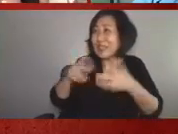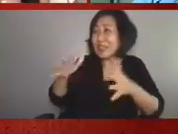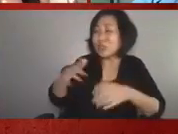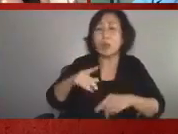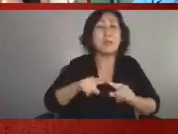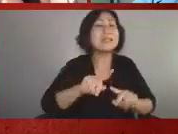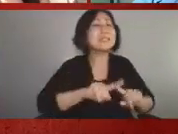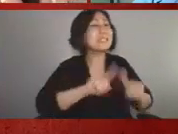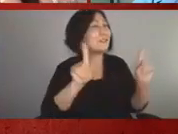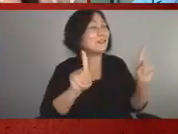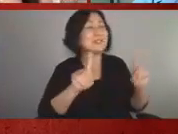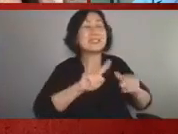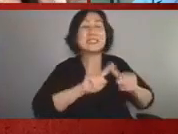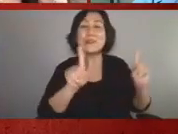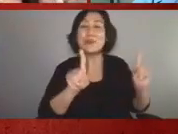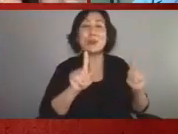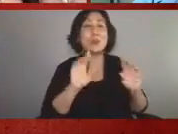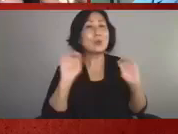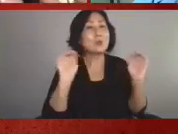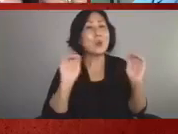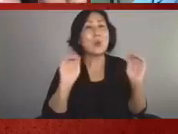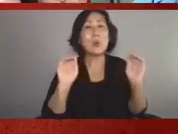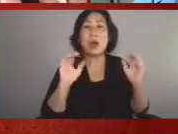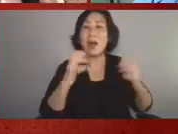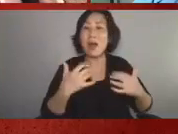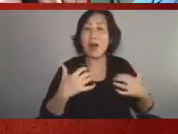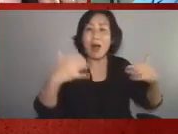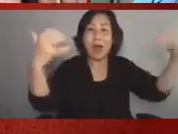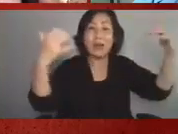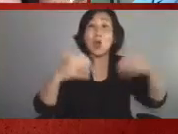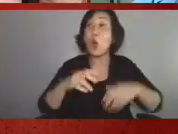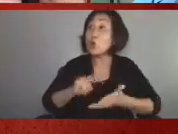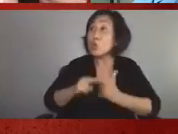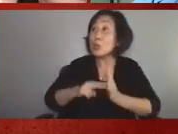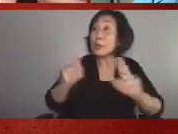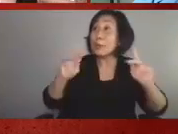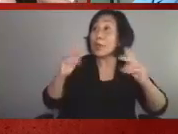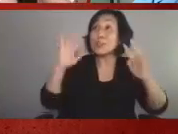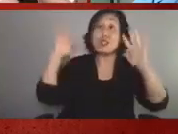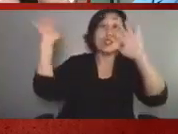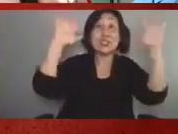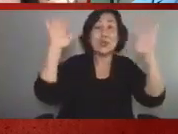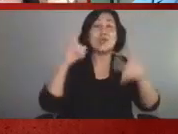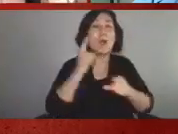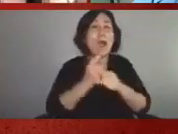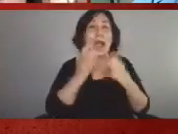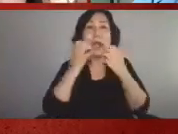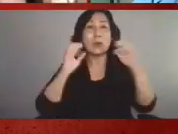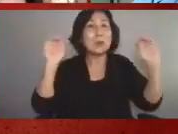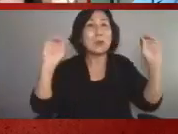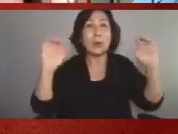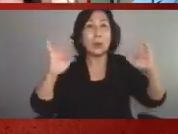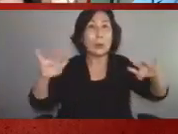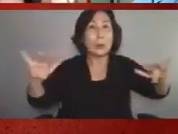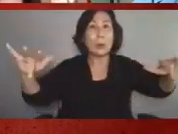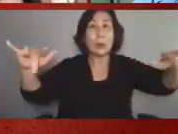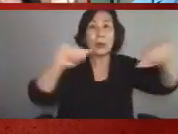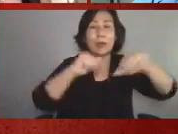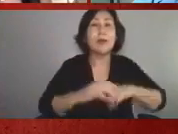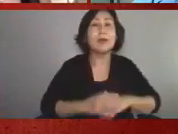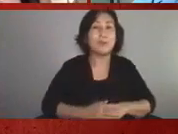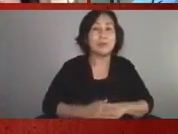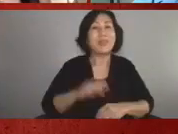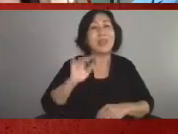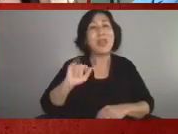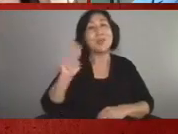it's different. It's different without the audience, without the crowd cheering. Without, yes. Yeah. So that's